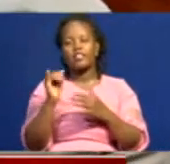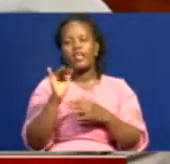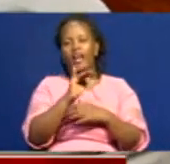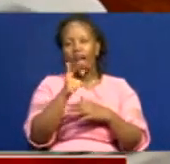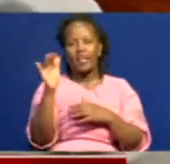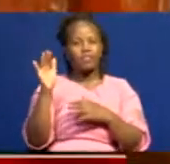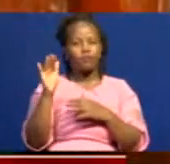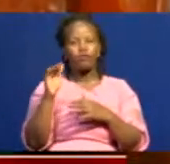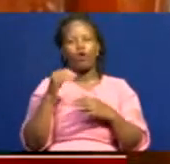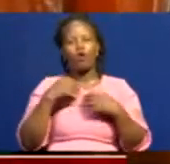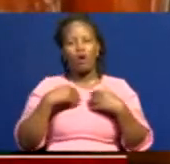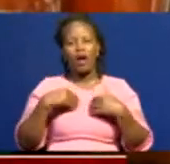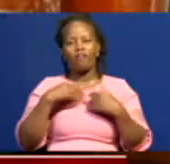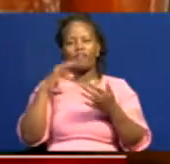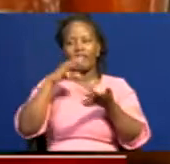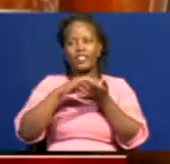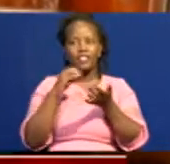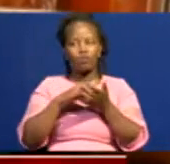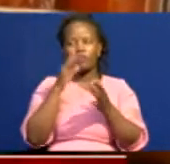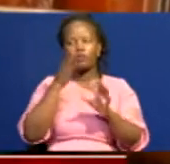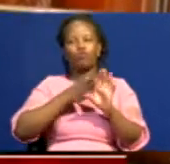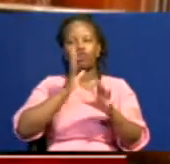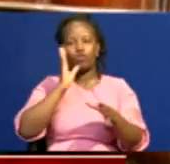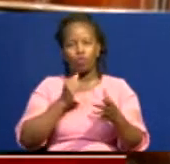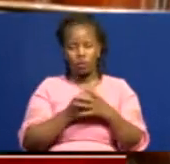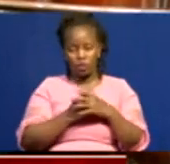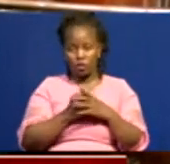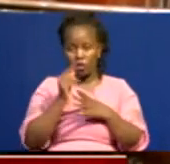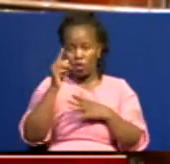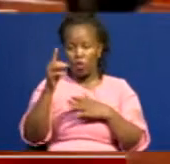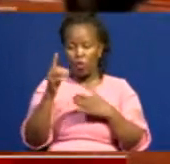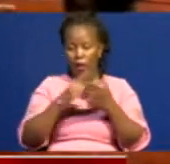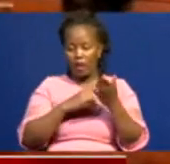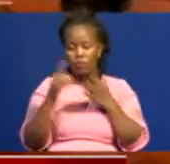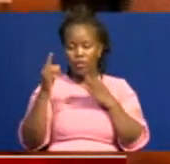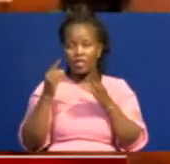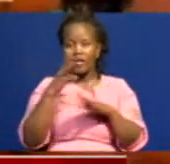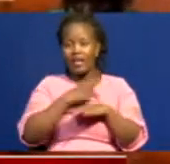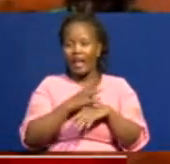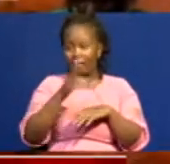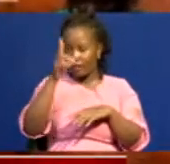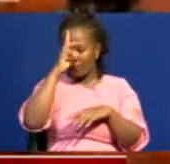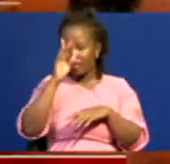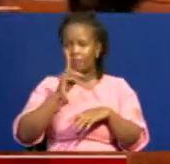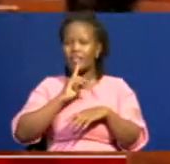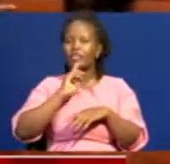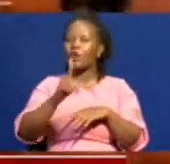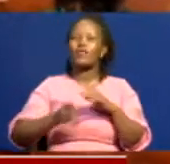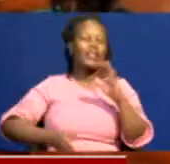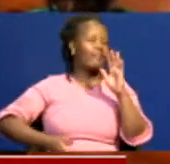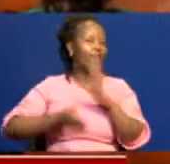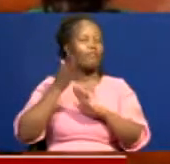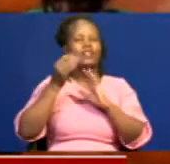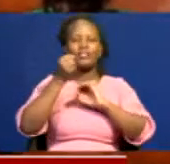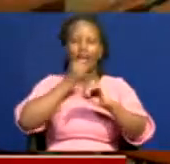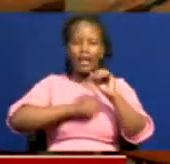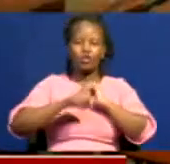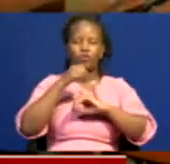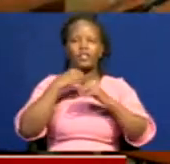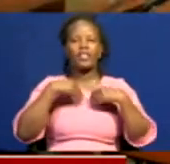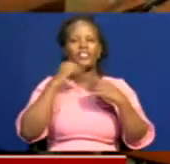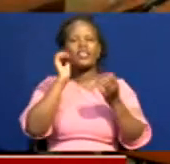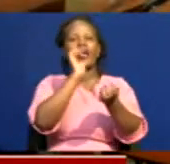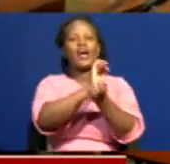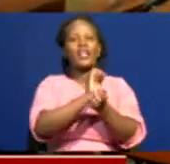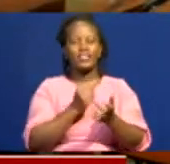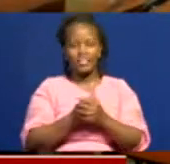the termination of the case. This comes barely a week after the court ordered the police to move fast and arrest the alleged abductors. Elsewhere, the hearing